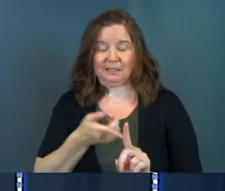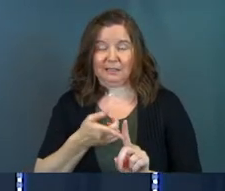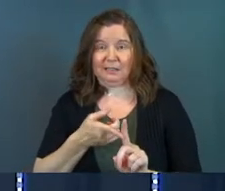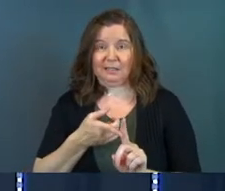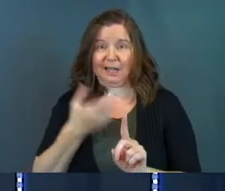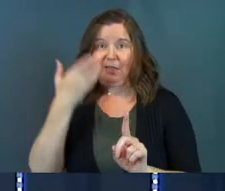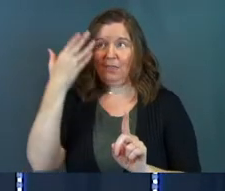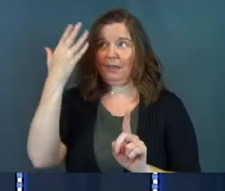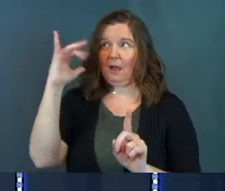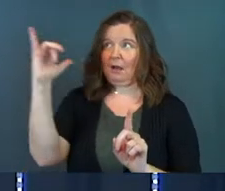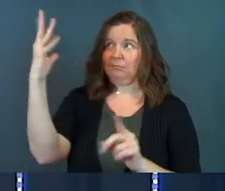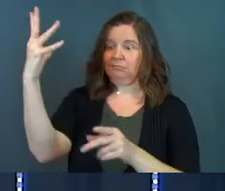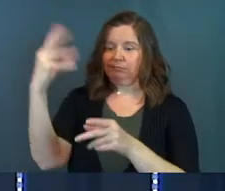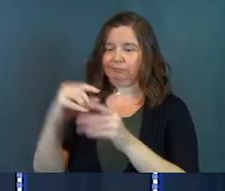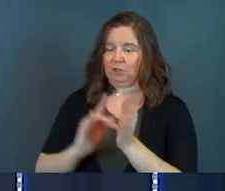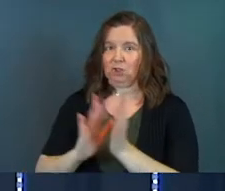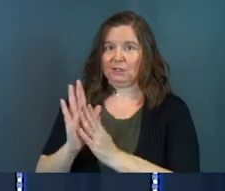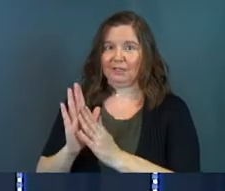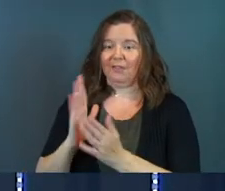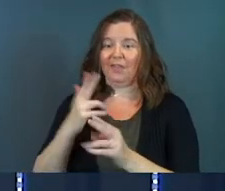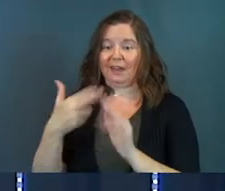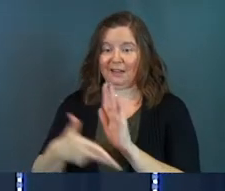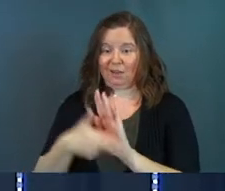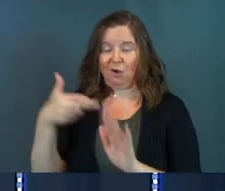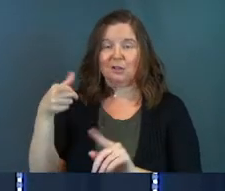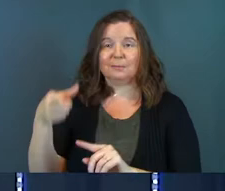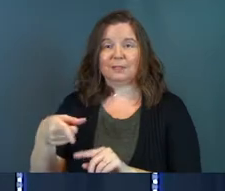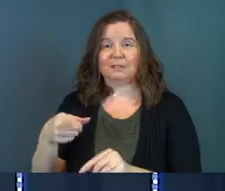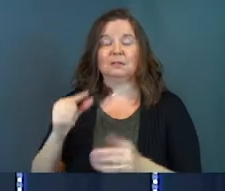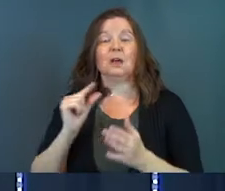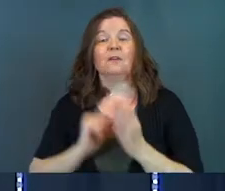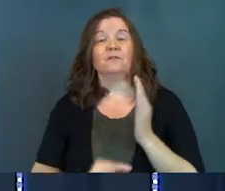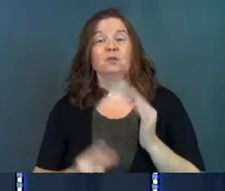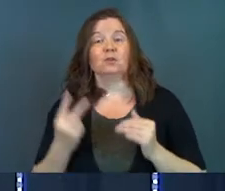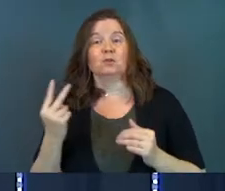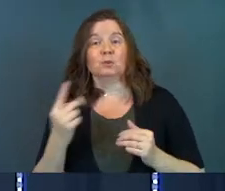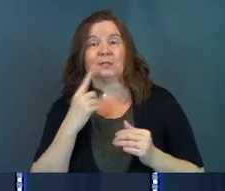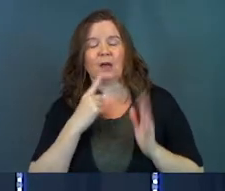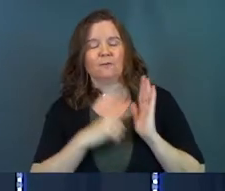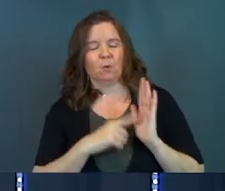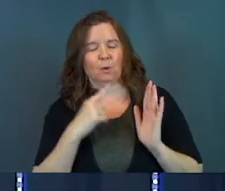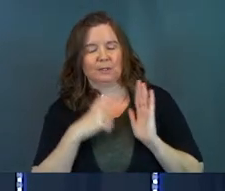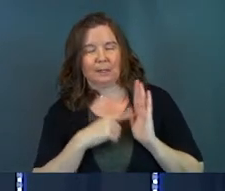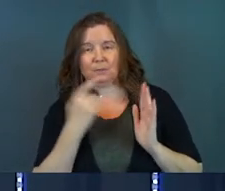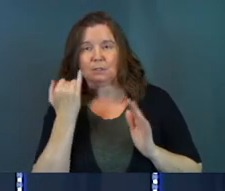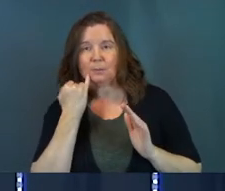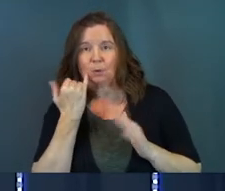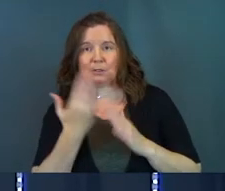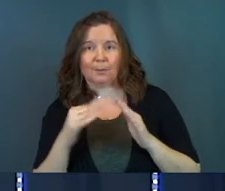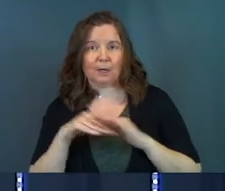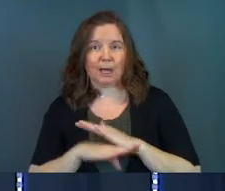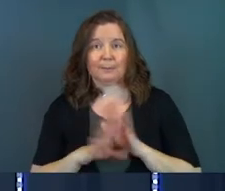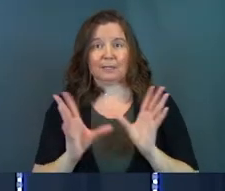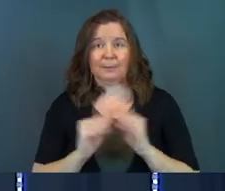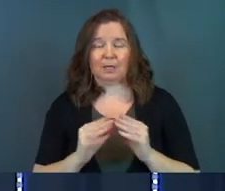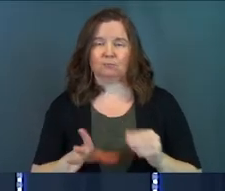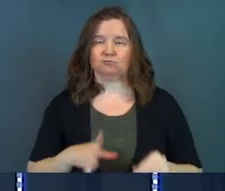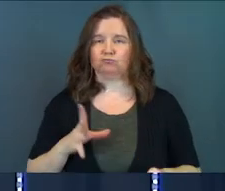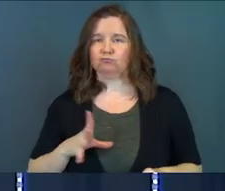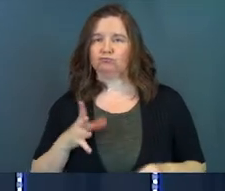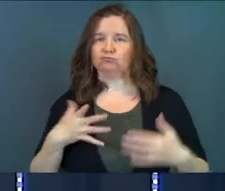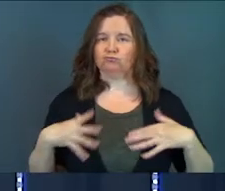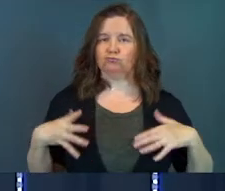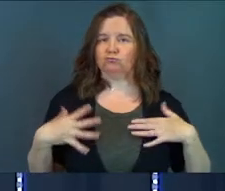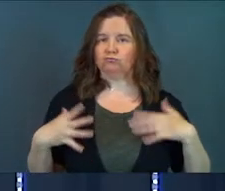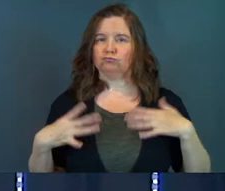the divinity of Jesus that he calls him this. Verse 2, for example, suppose someone comes into your meeting dressed in fancy clothes